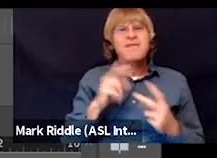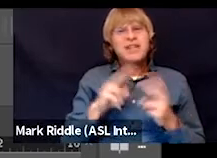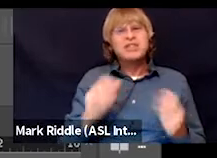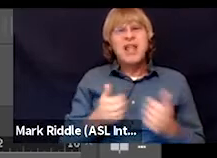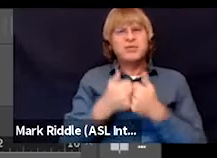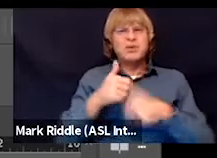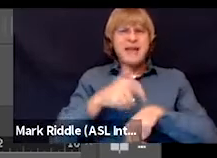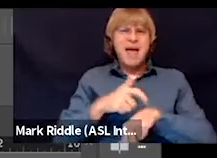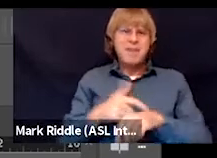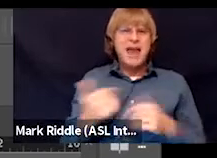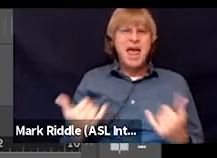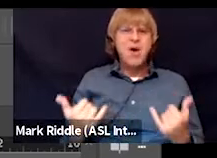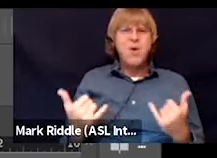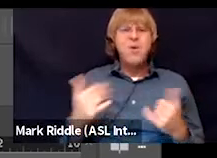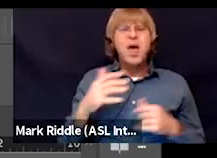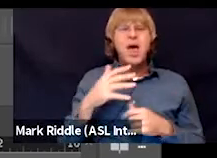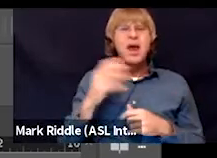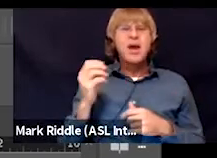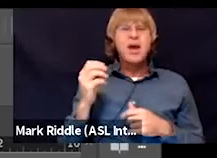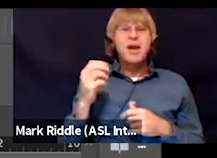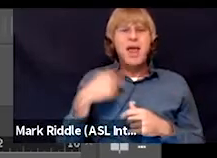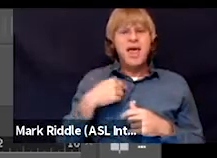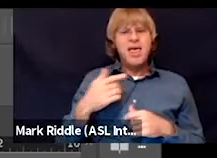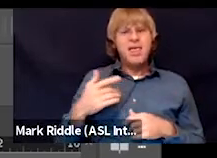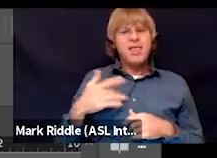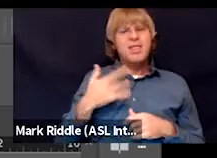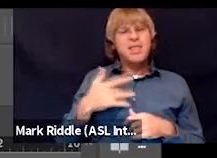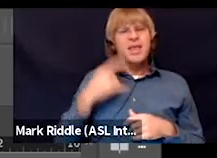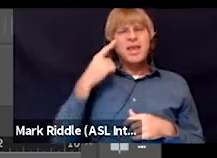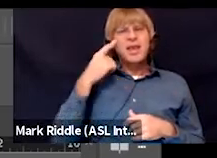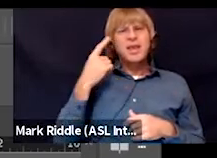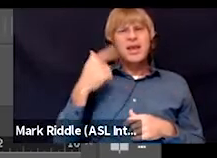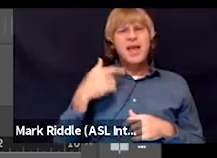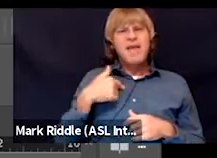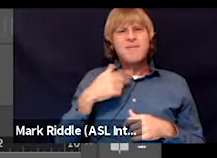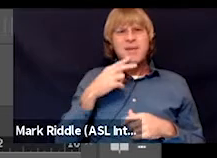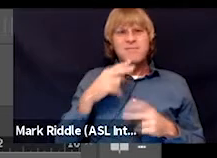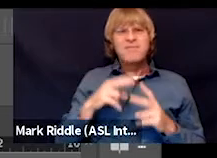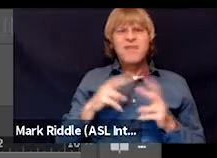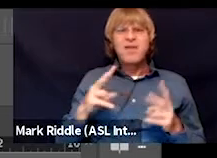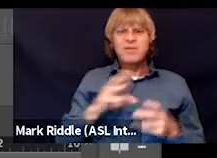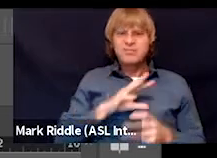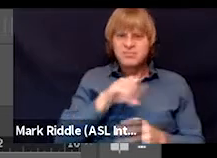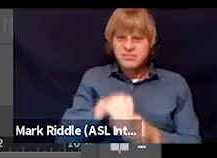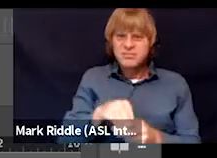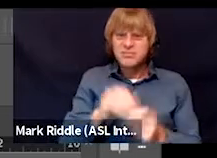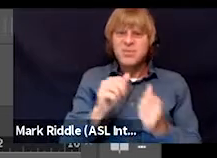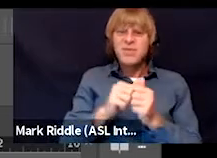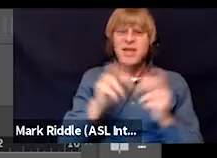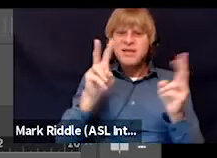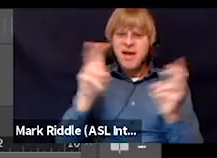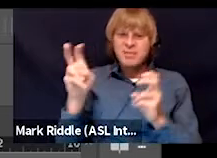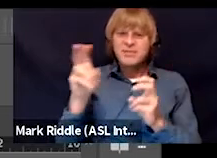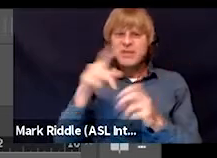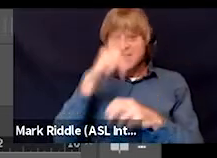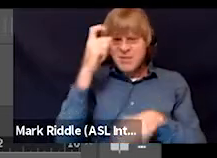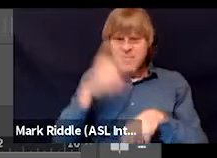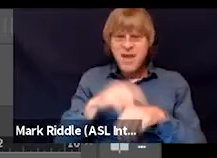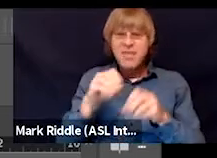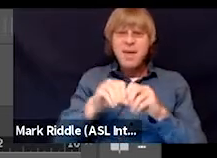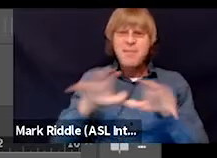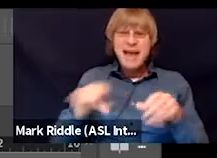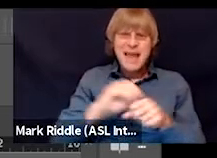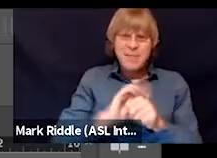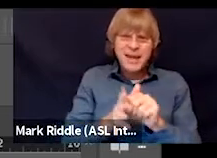challenging time. And I think I've been very engrossed in all the topics of the summer, the pandemic,